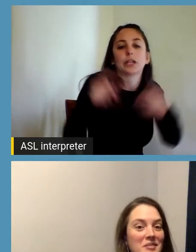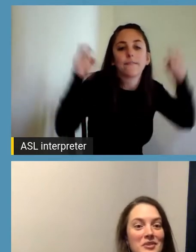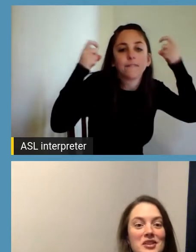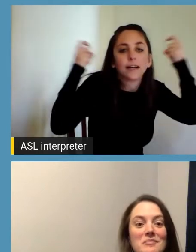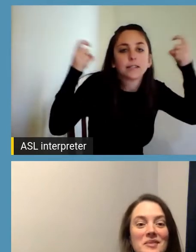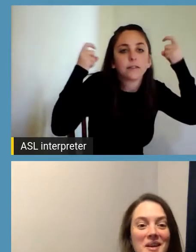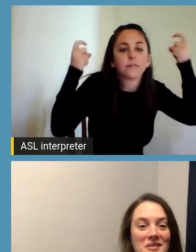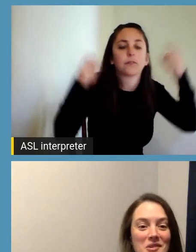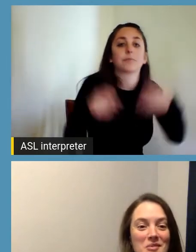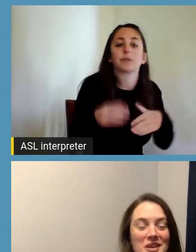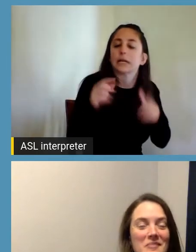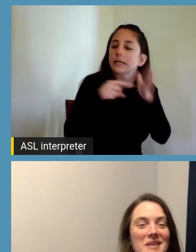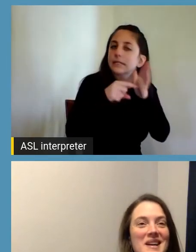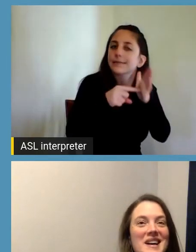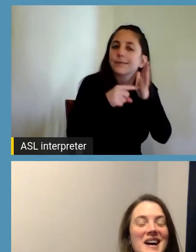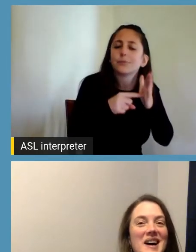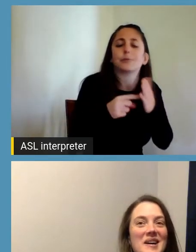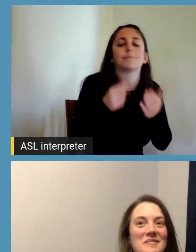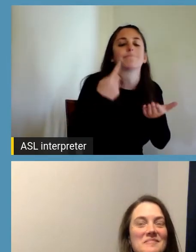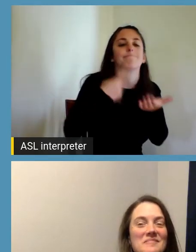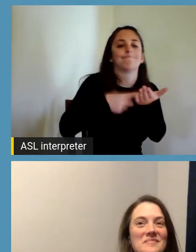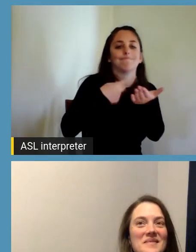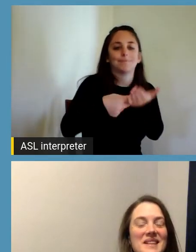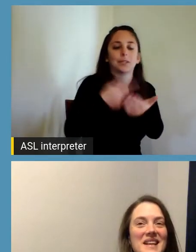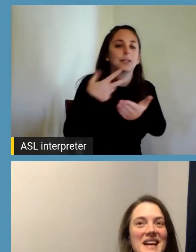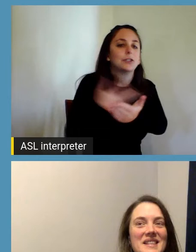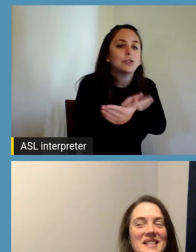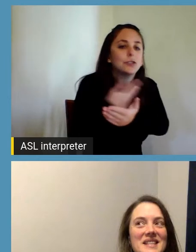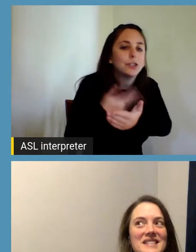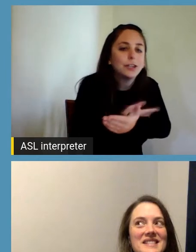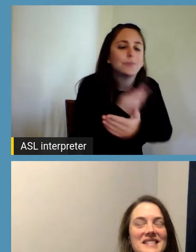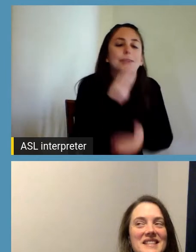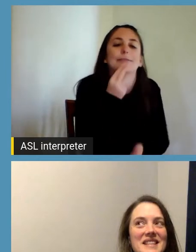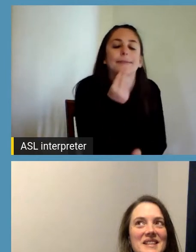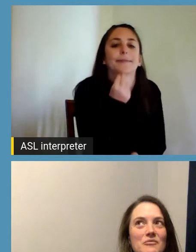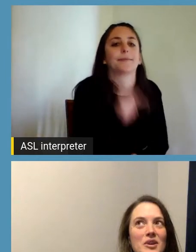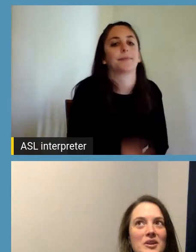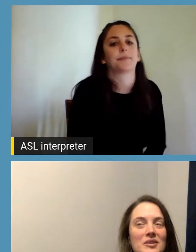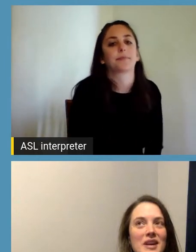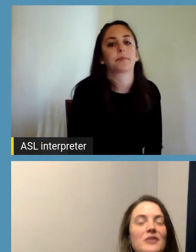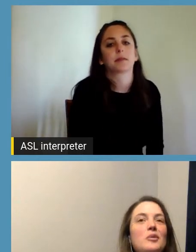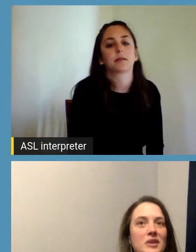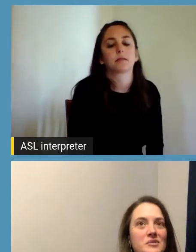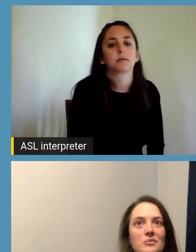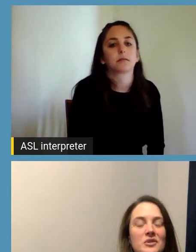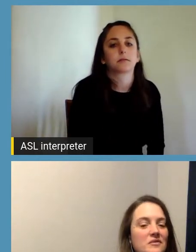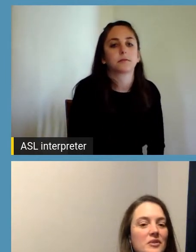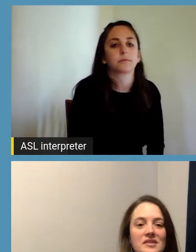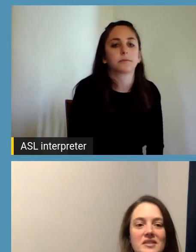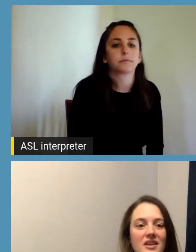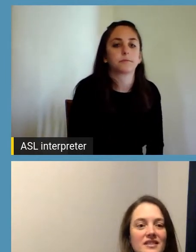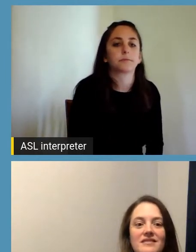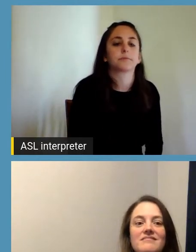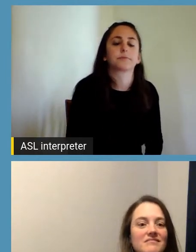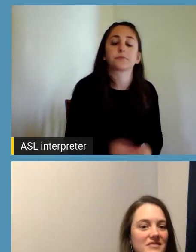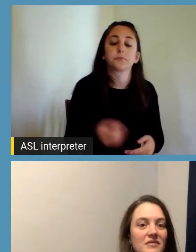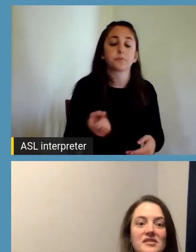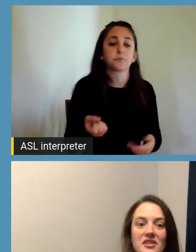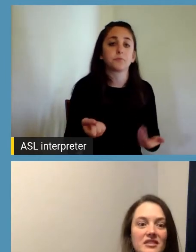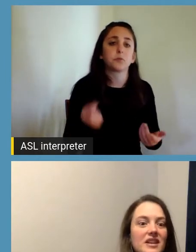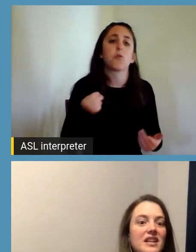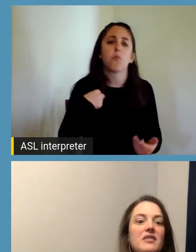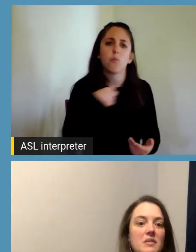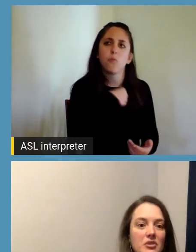example. Let's talk about sheep, that adorable lamb. I think that we're at GORE Place, we're really focused on